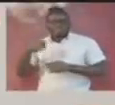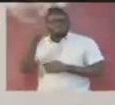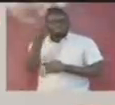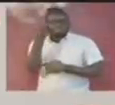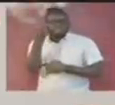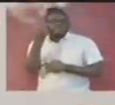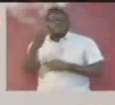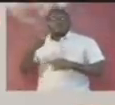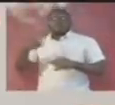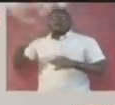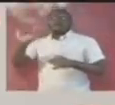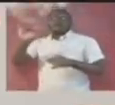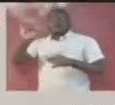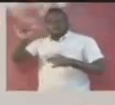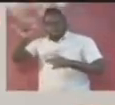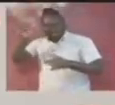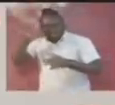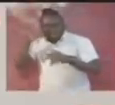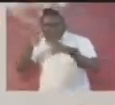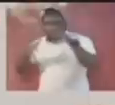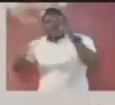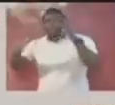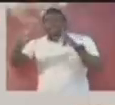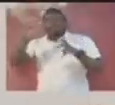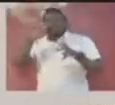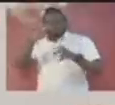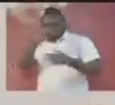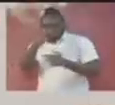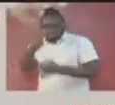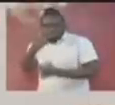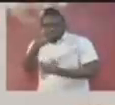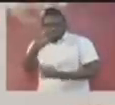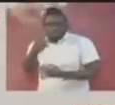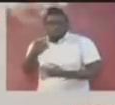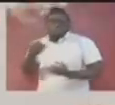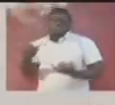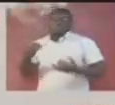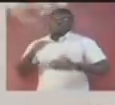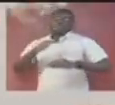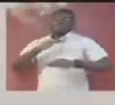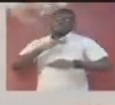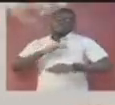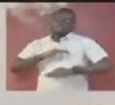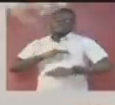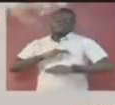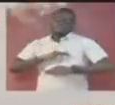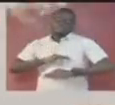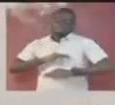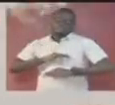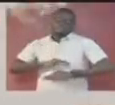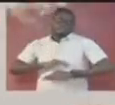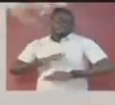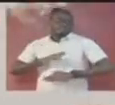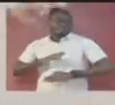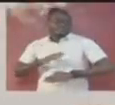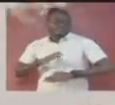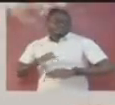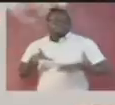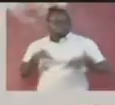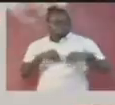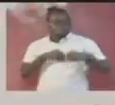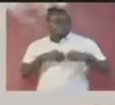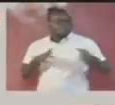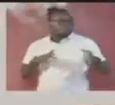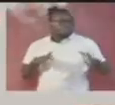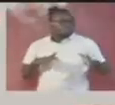that is natural for you, we may feel it's unfounded, but to them, it's their reality. So we have to